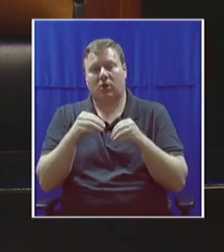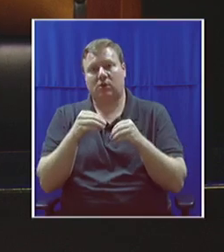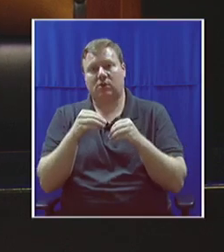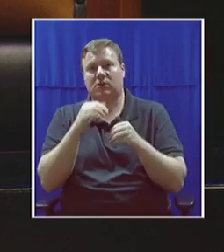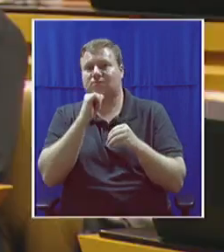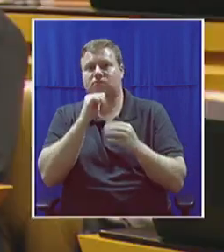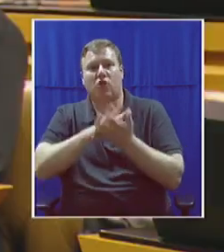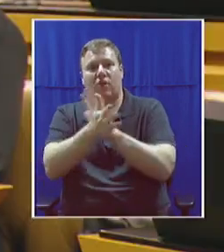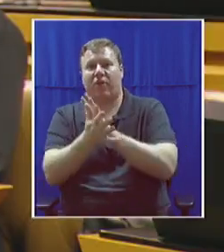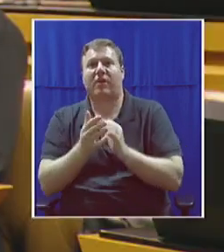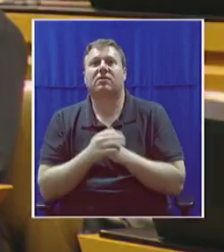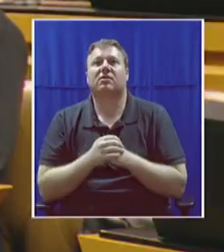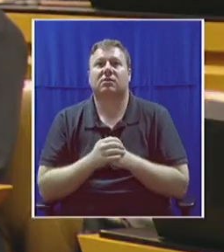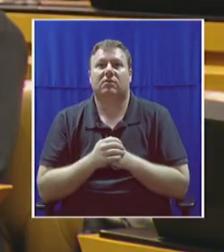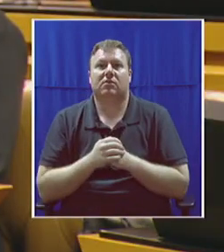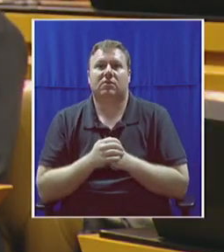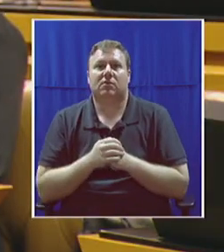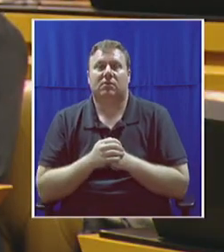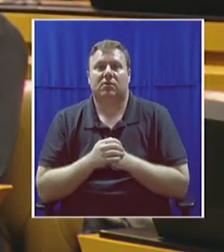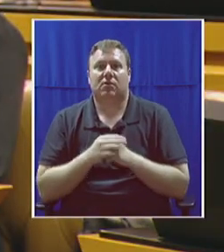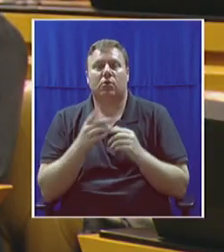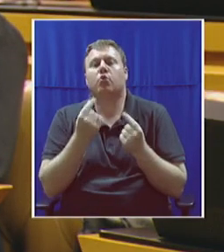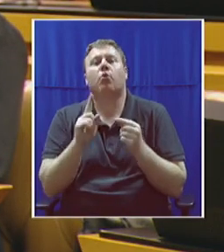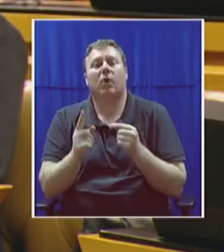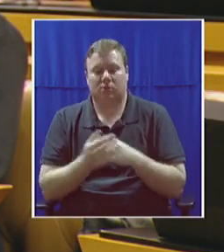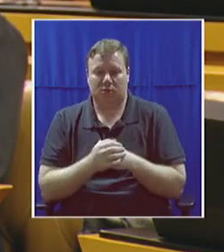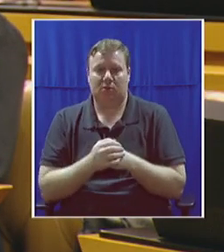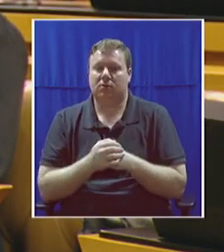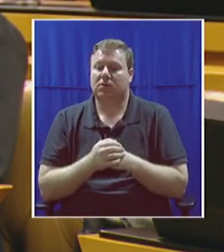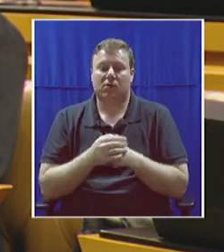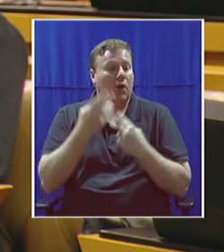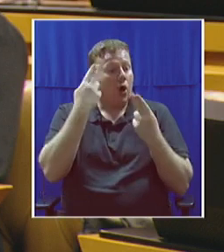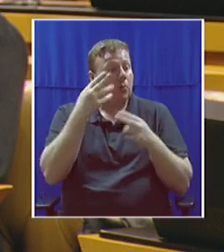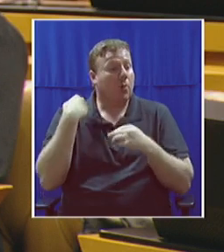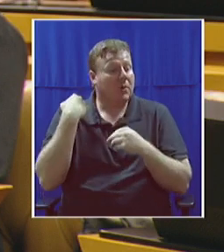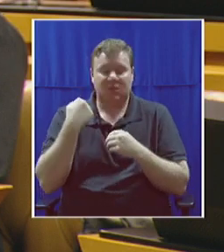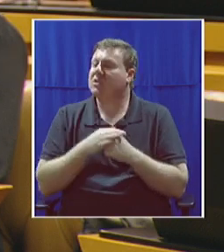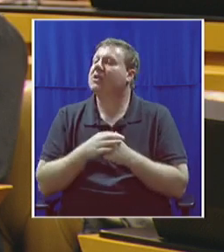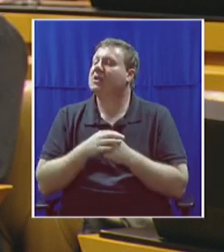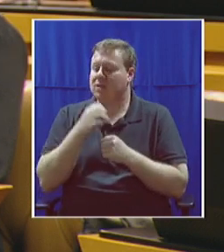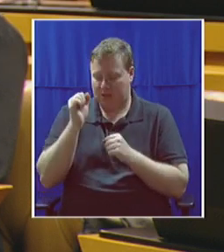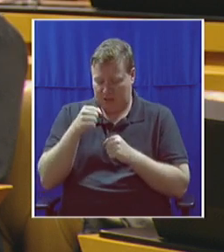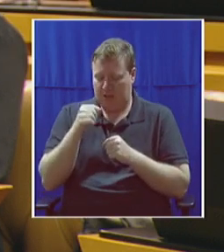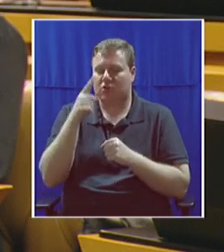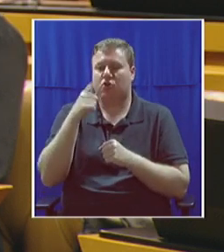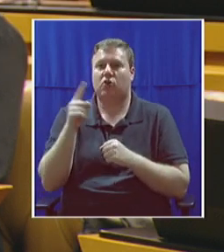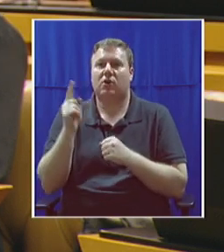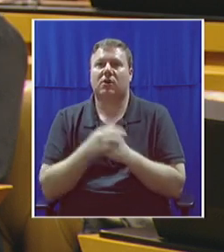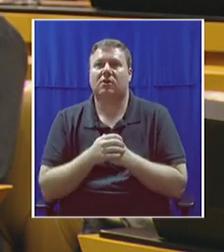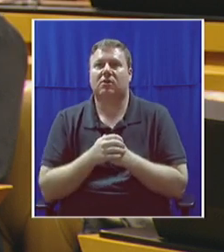Minister quite correct honorable that the powerful